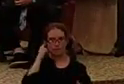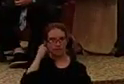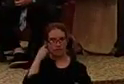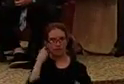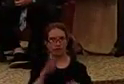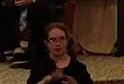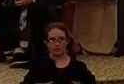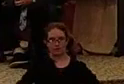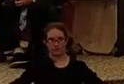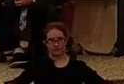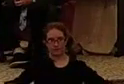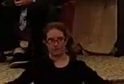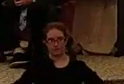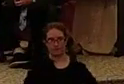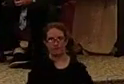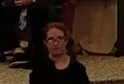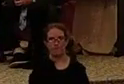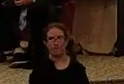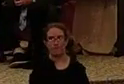level the ground here.